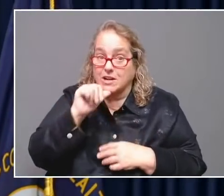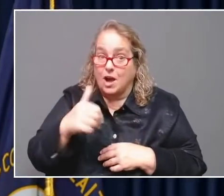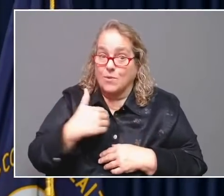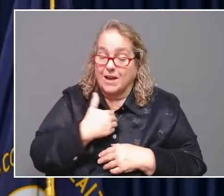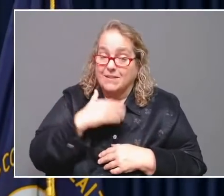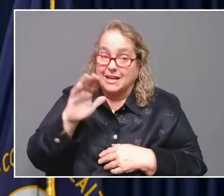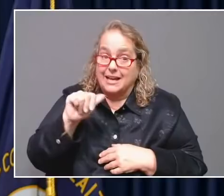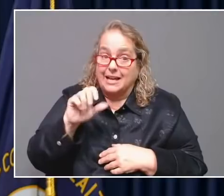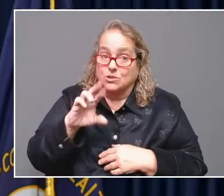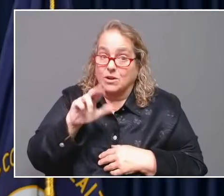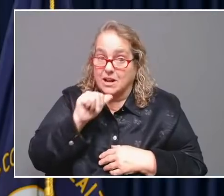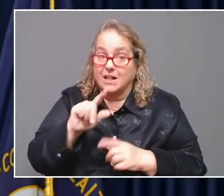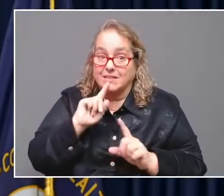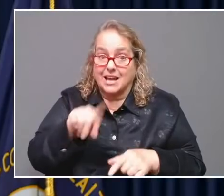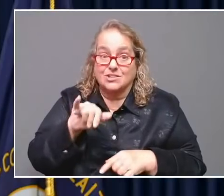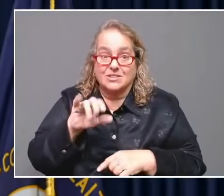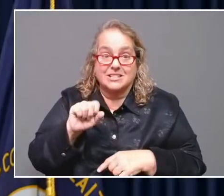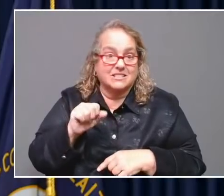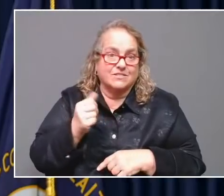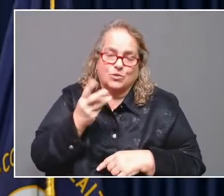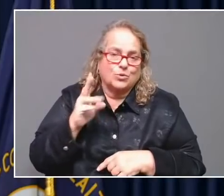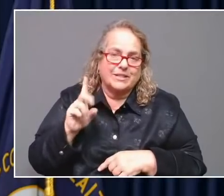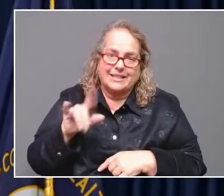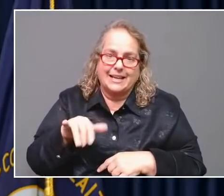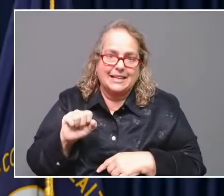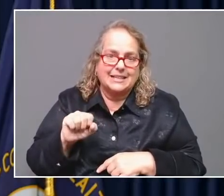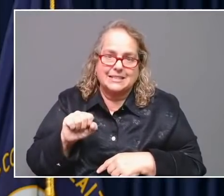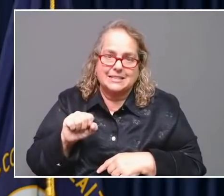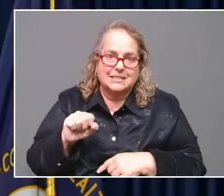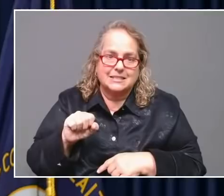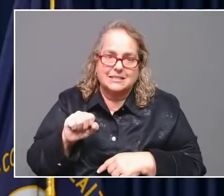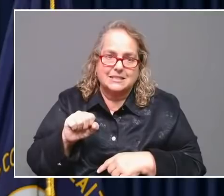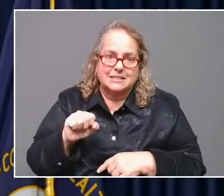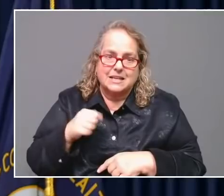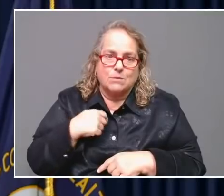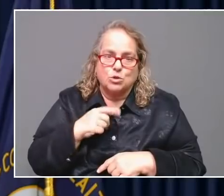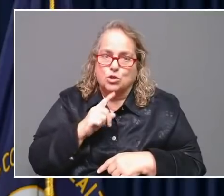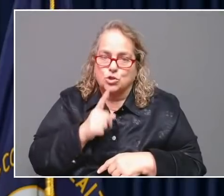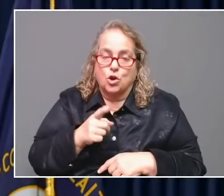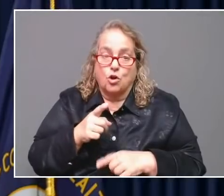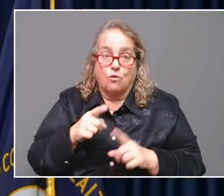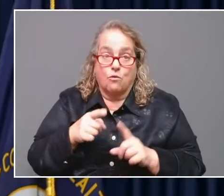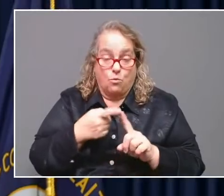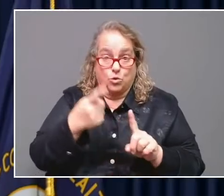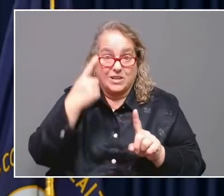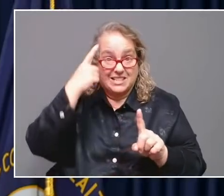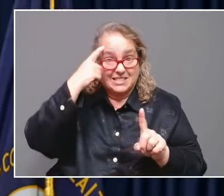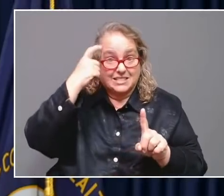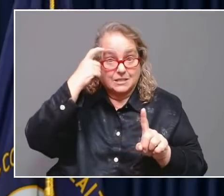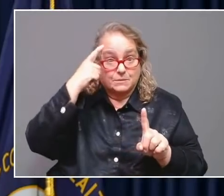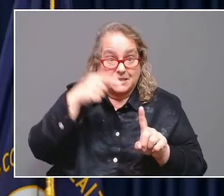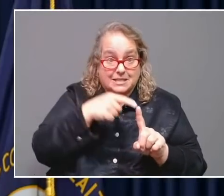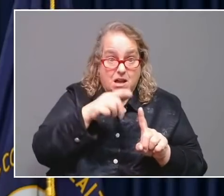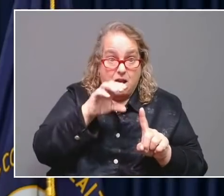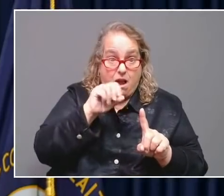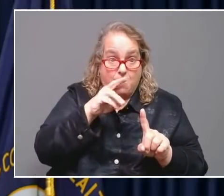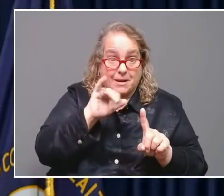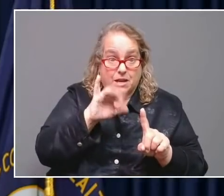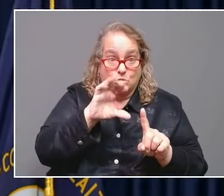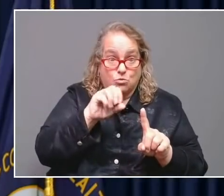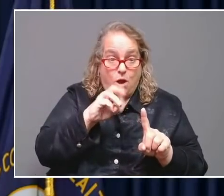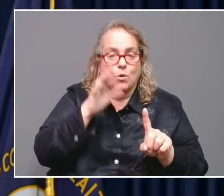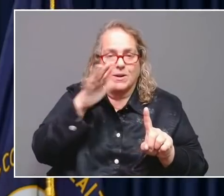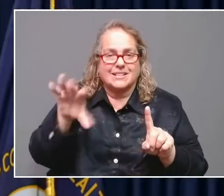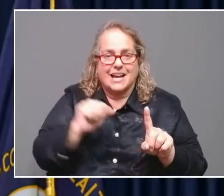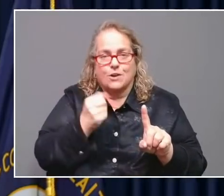think the answer is at least days from when you might have a suspicious case that you don't think is